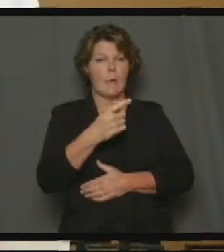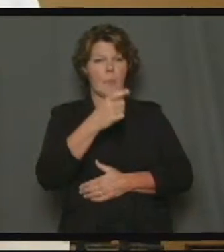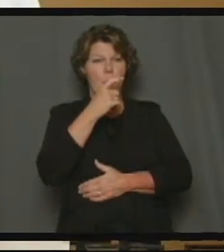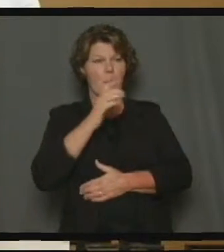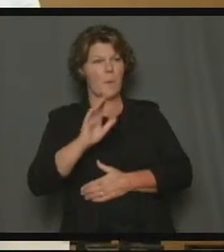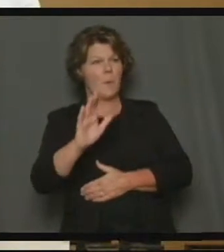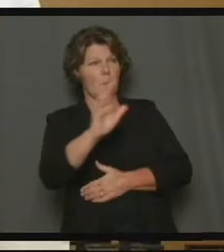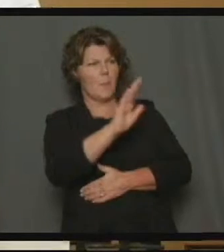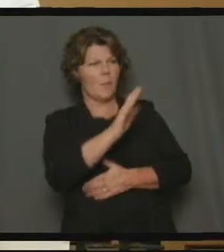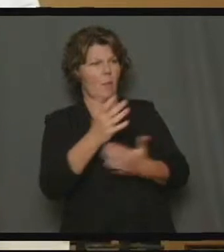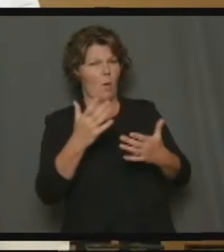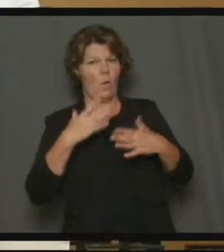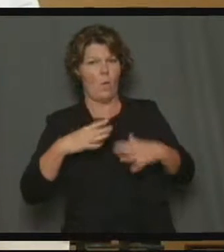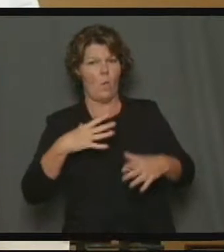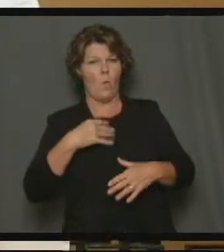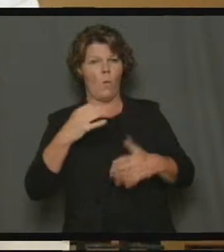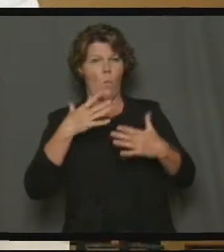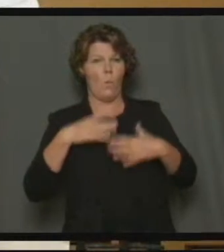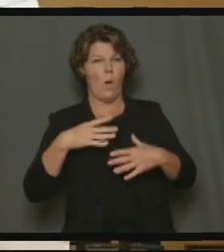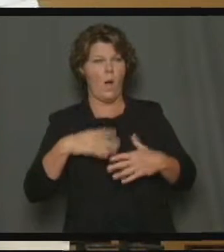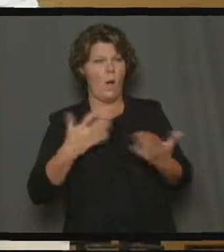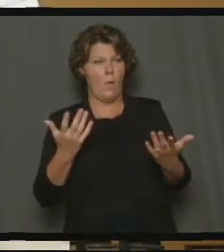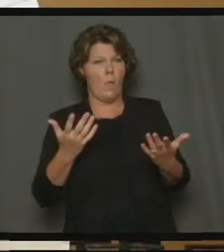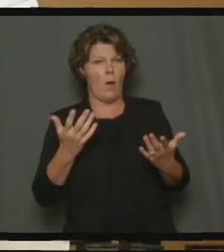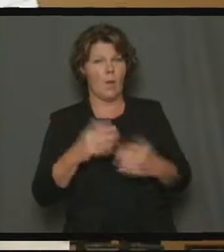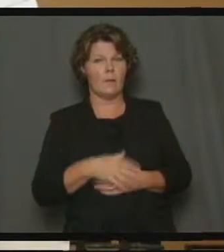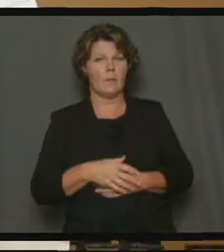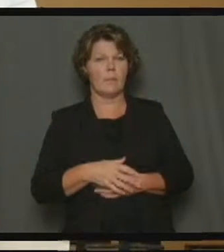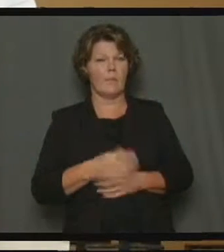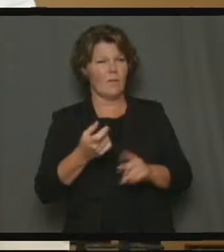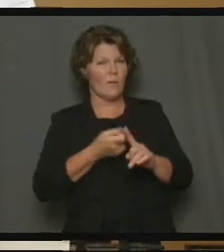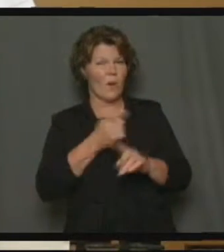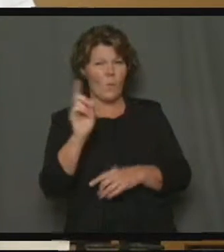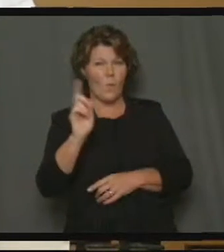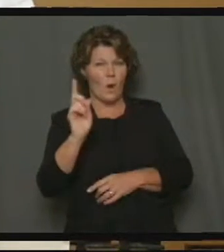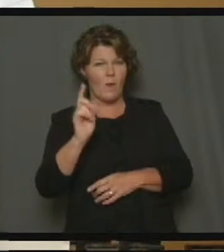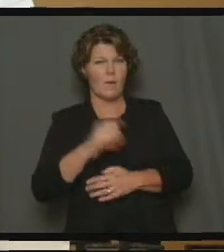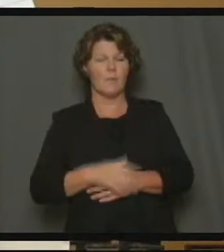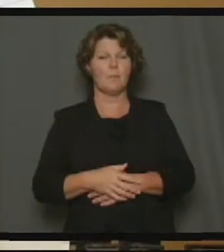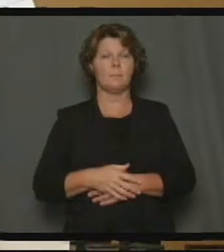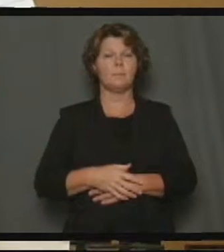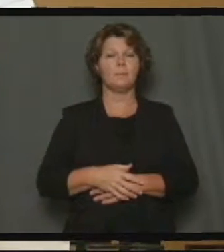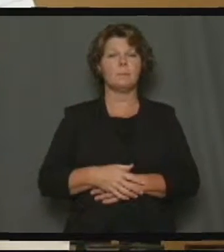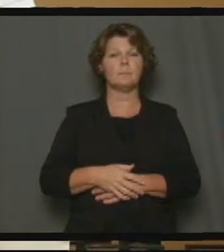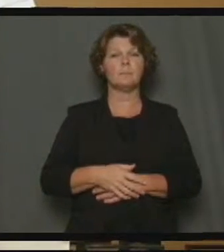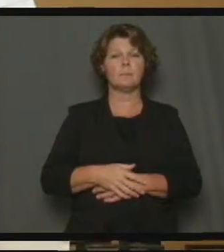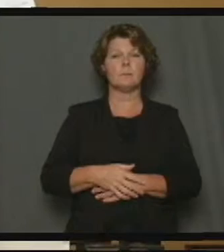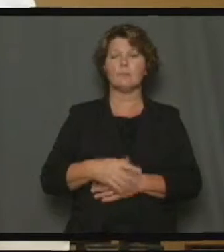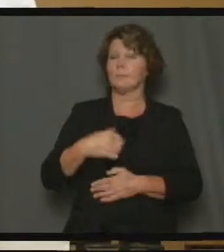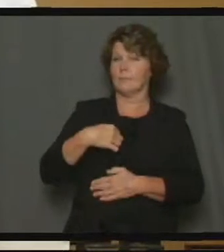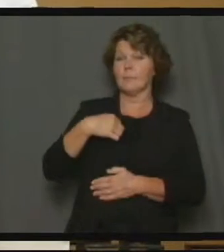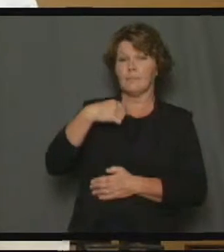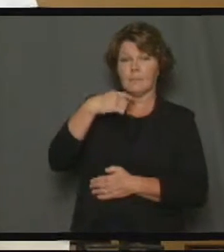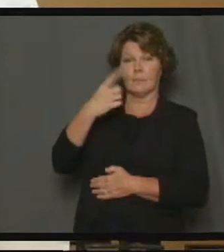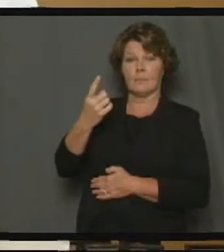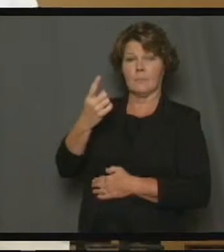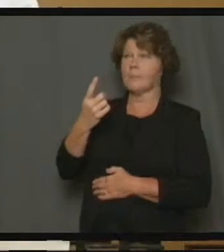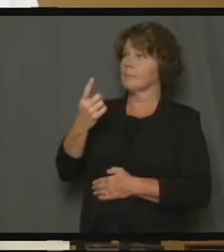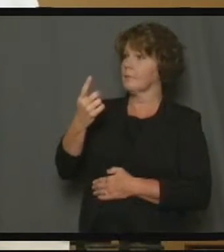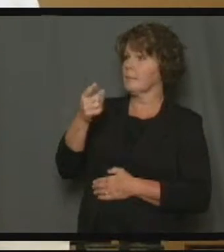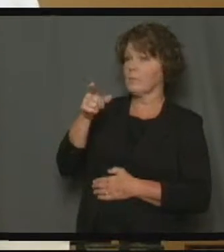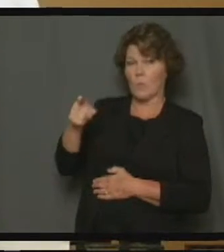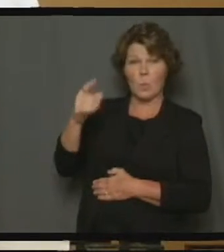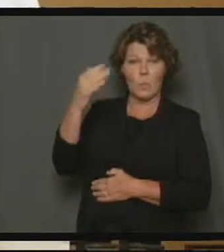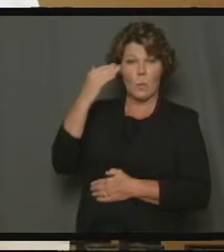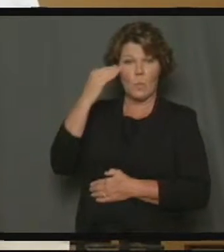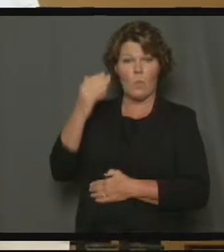these, clothed in white robes, and from where have they come?" I said to him, "Sir, you